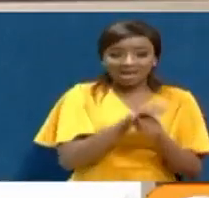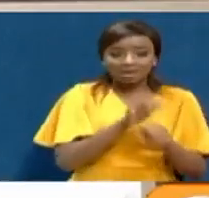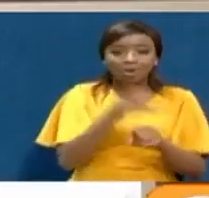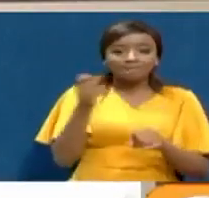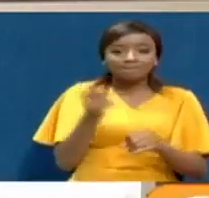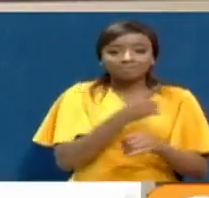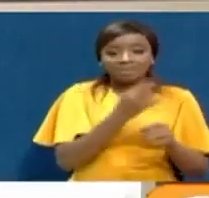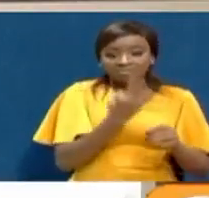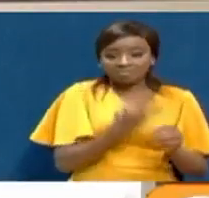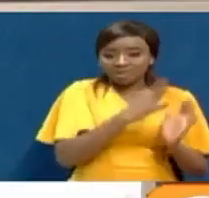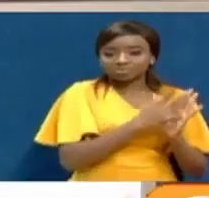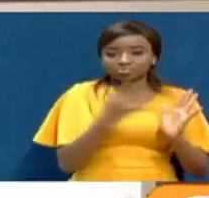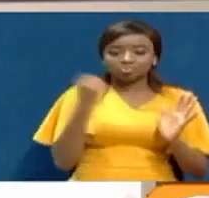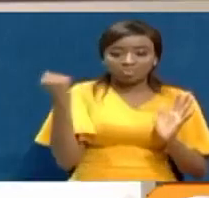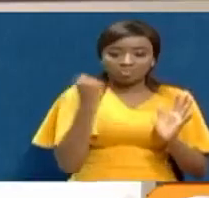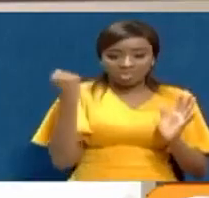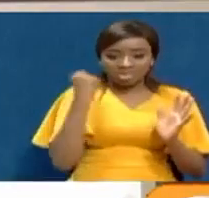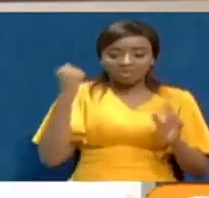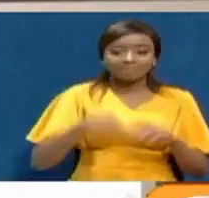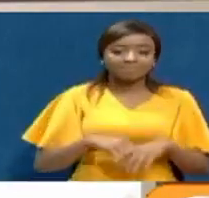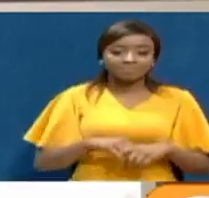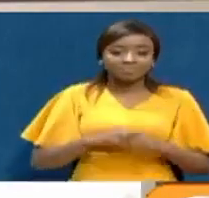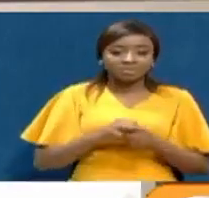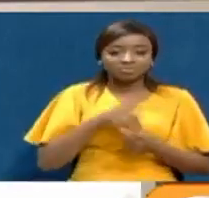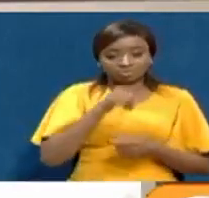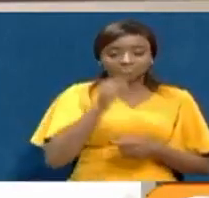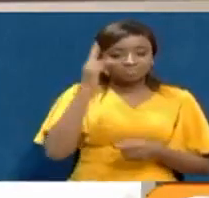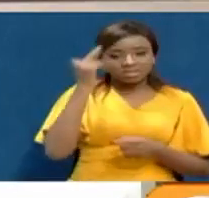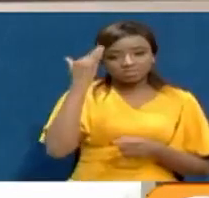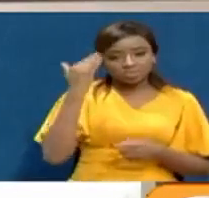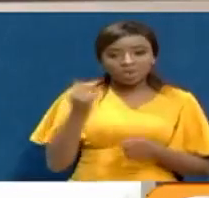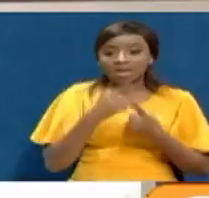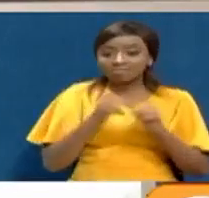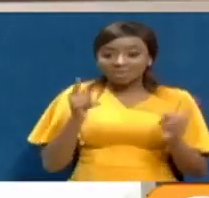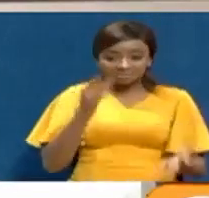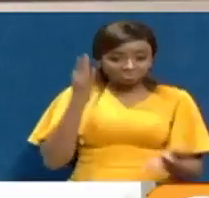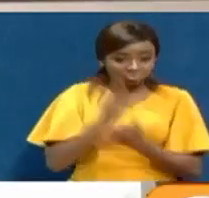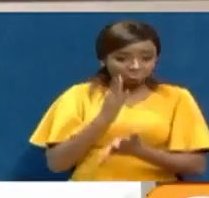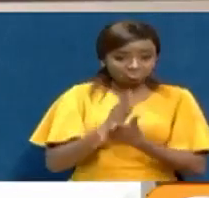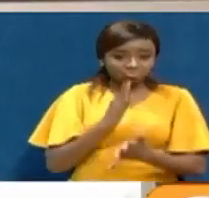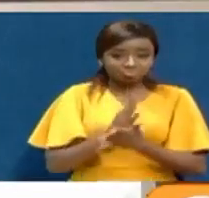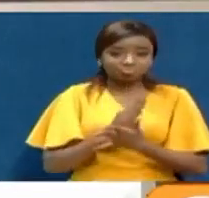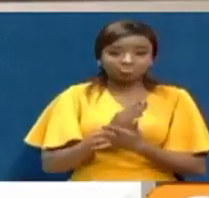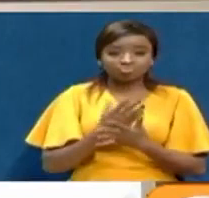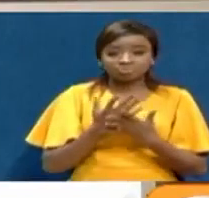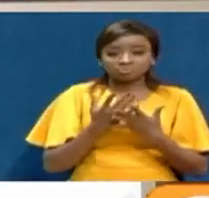during the March to May season. So that is part of the reason. However, it's not entirely